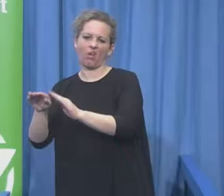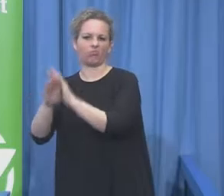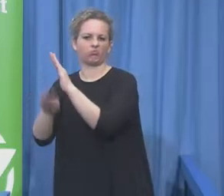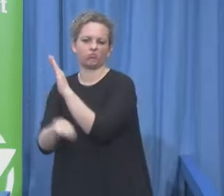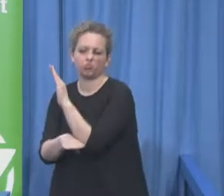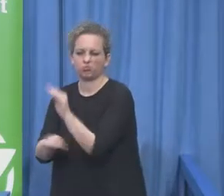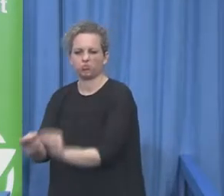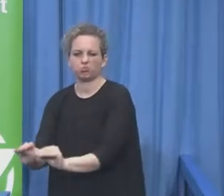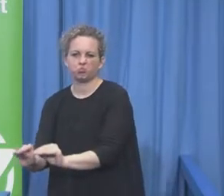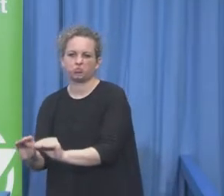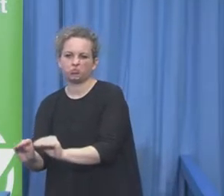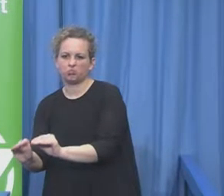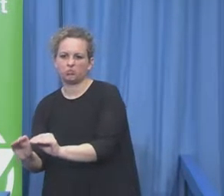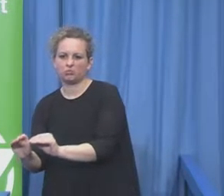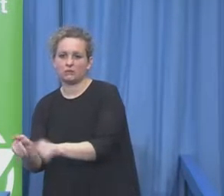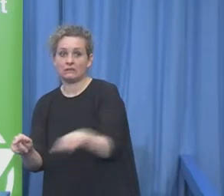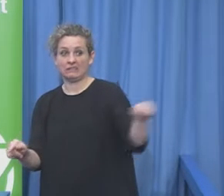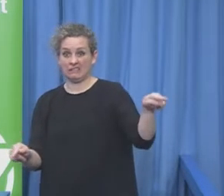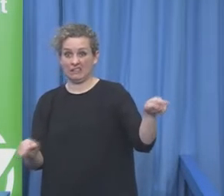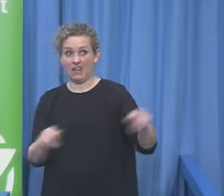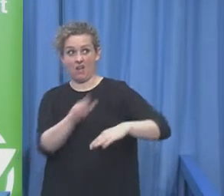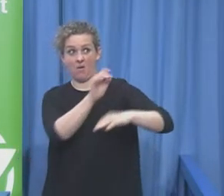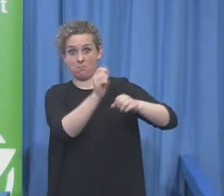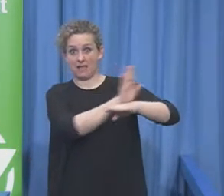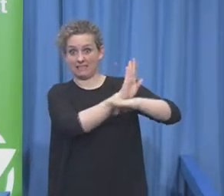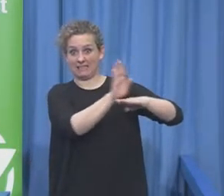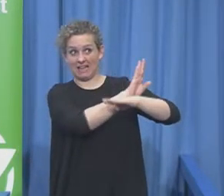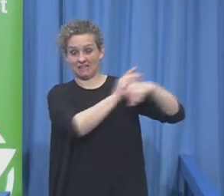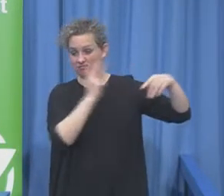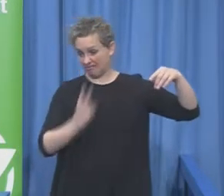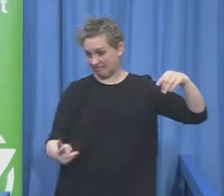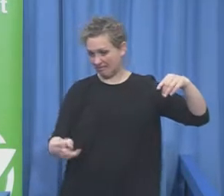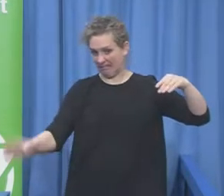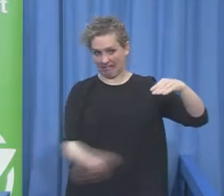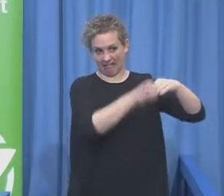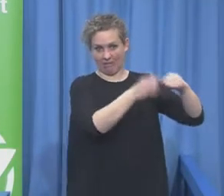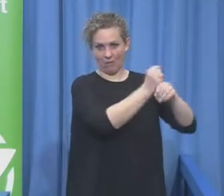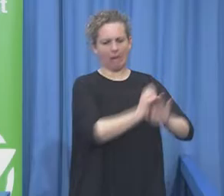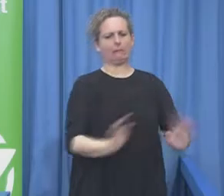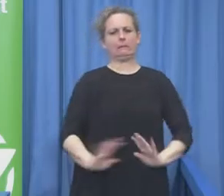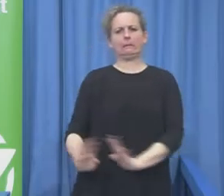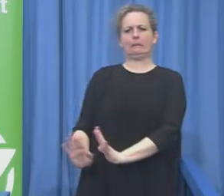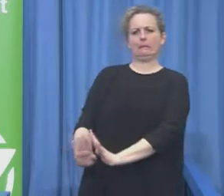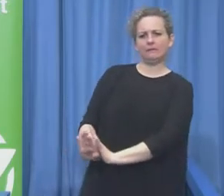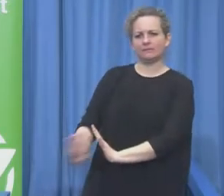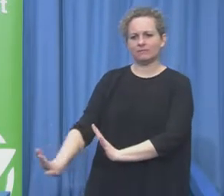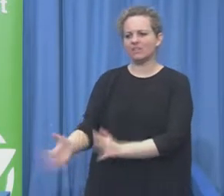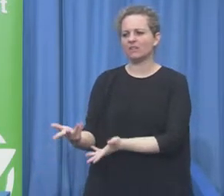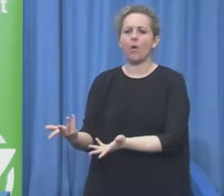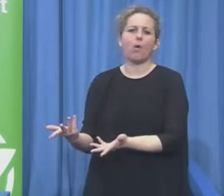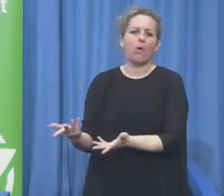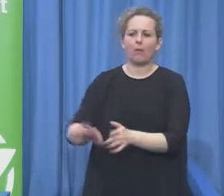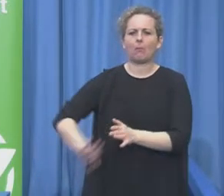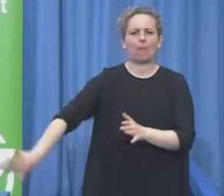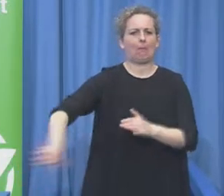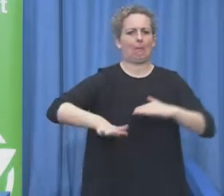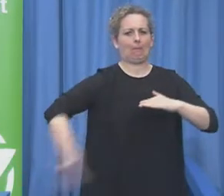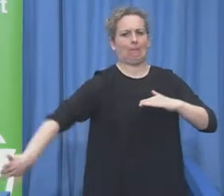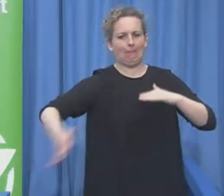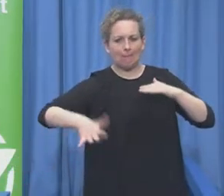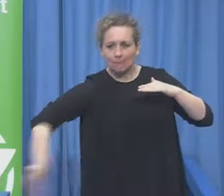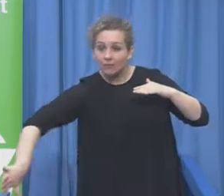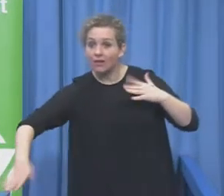disability. Hardly 1% companies are presently hiring people with disabilities. Also, when we started, there was no training